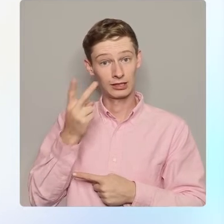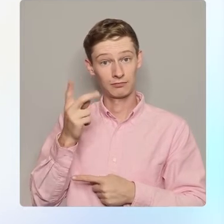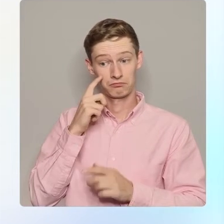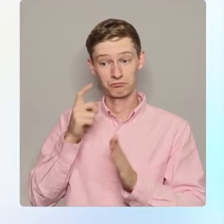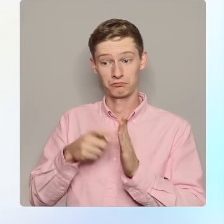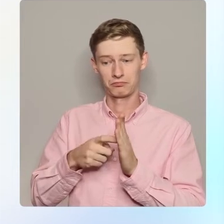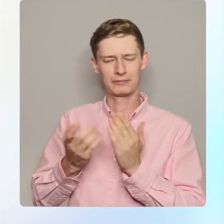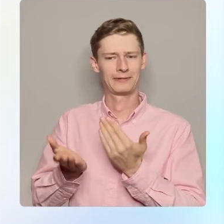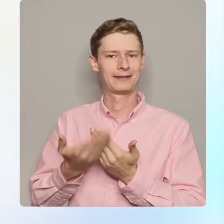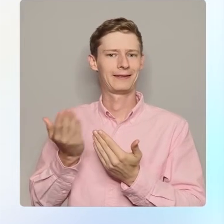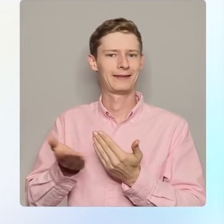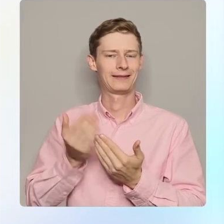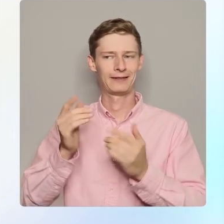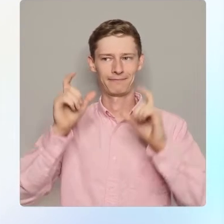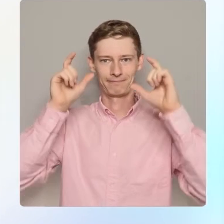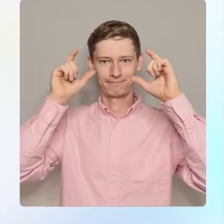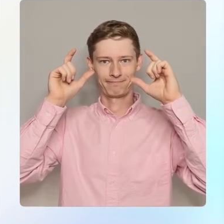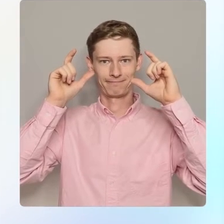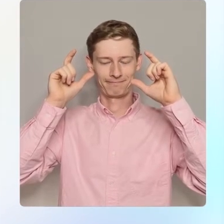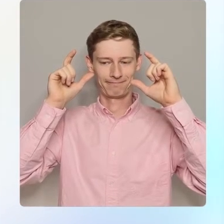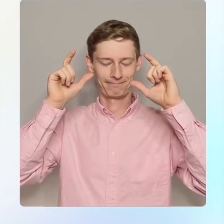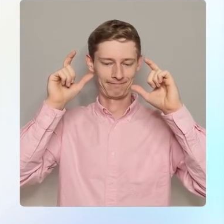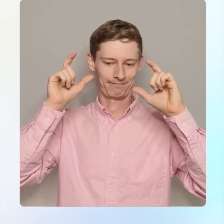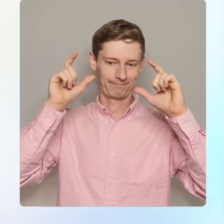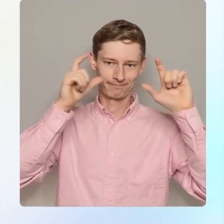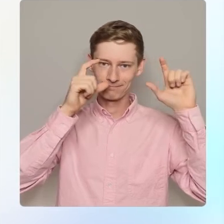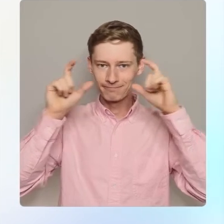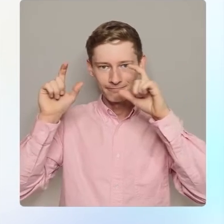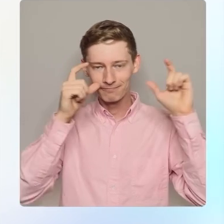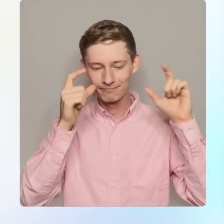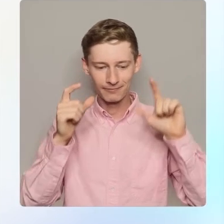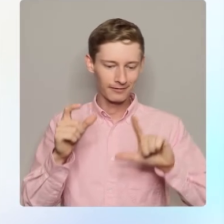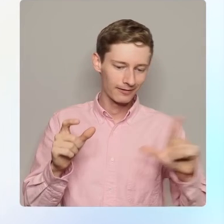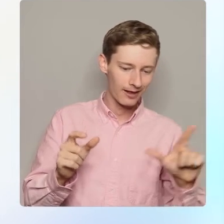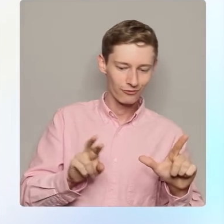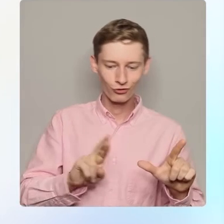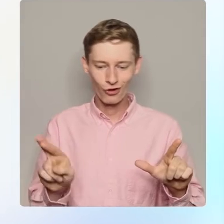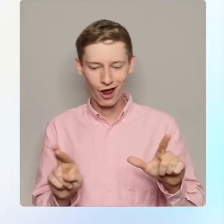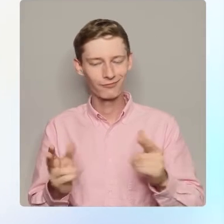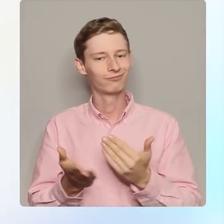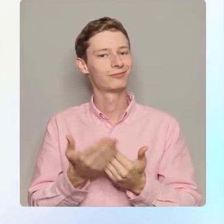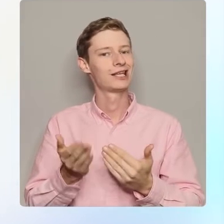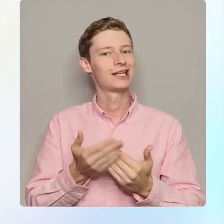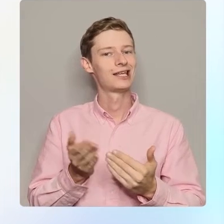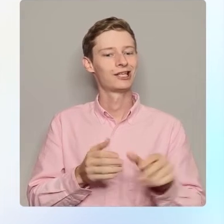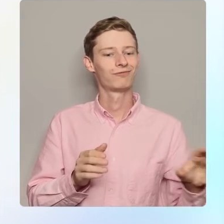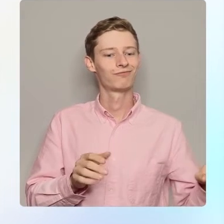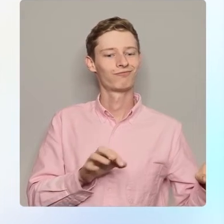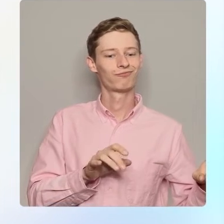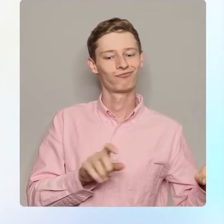We can simulate inputs through a keyboard and mouse or an optional game controller.